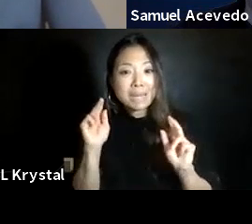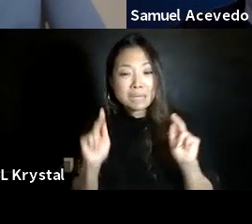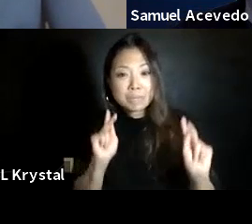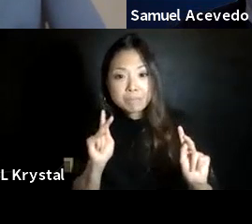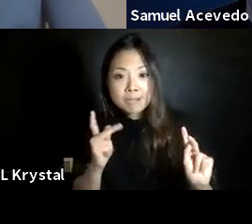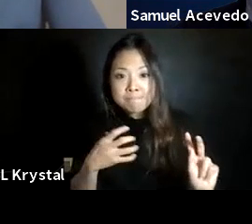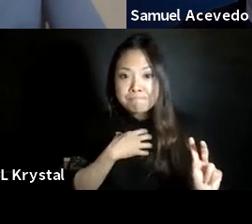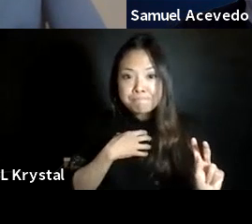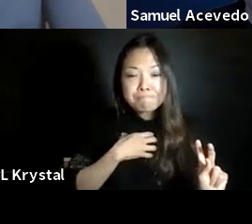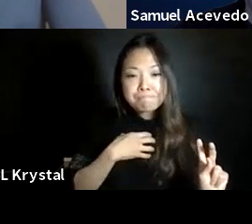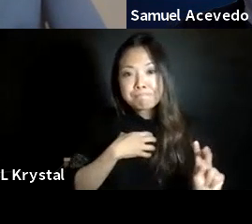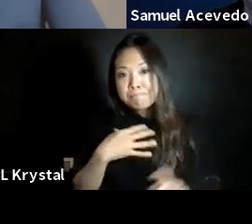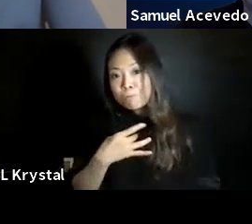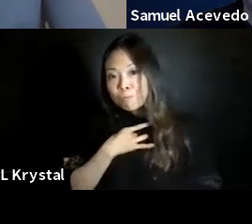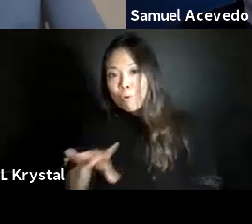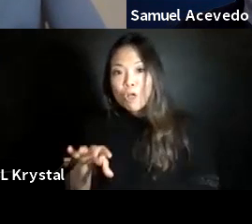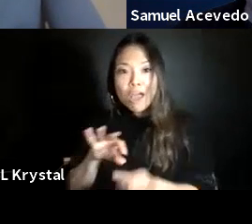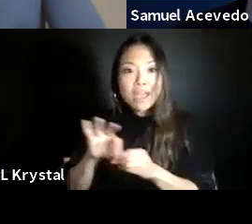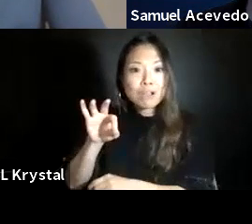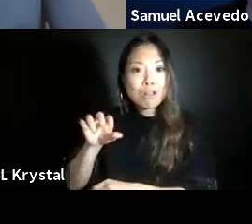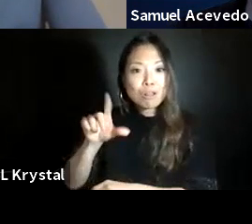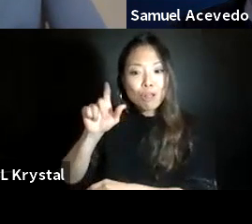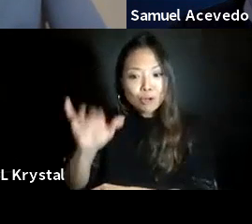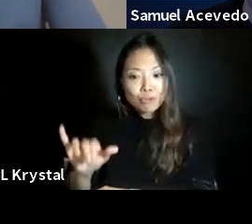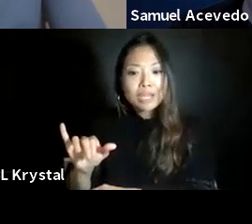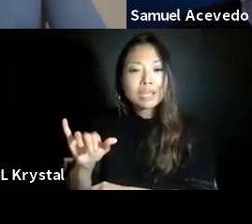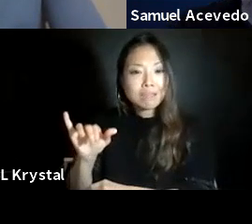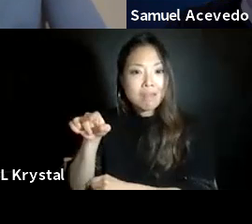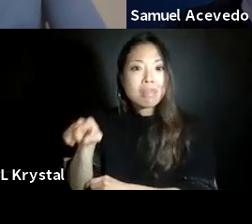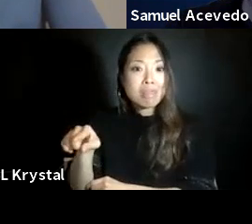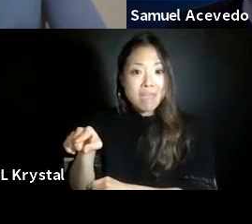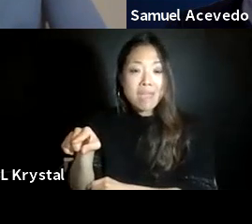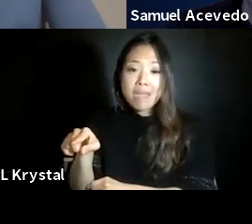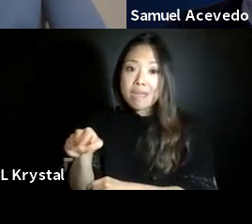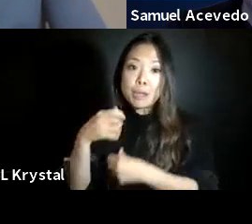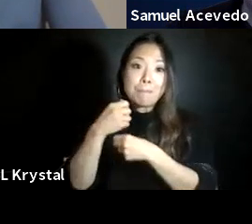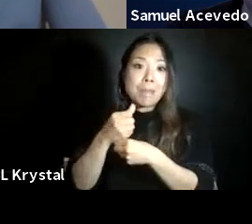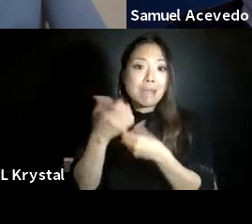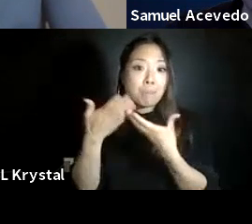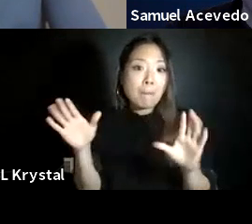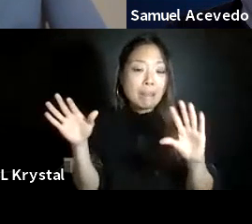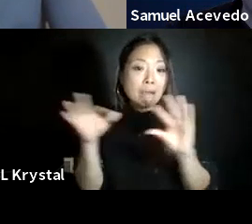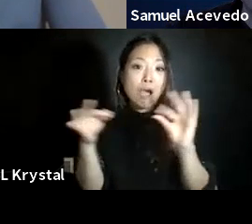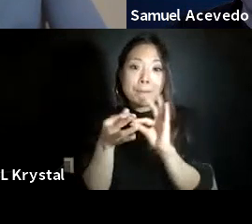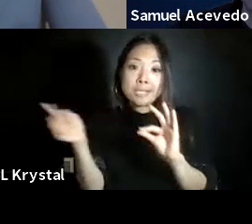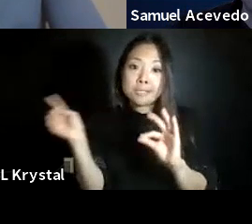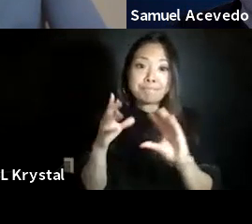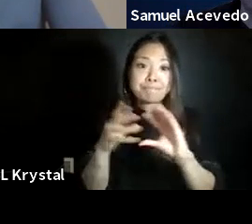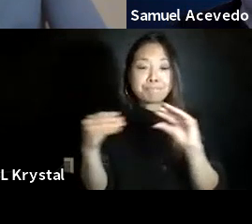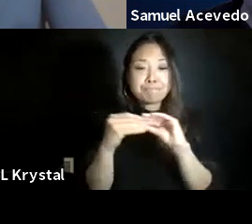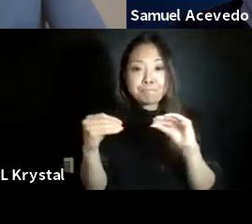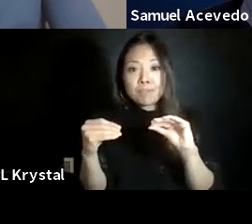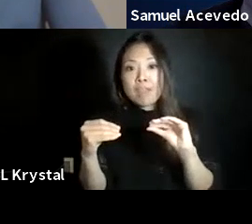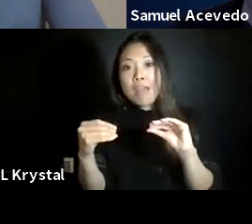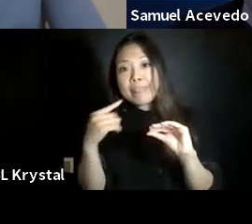of the public who have been making public comments, still even to this day, erroneously, referring to our policy as a